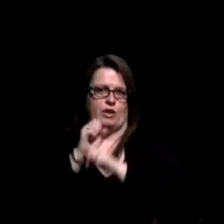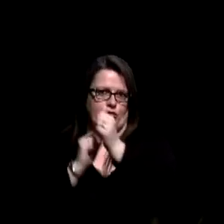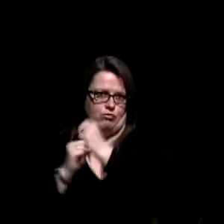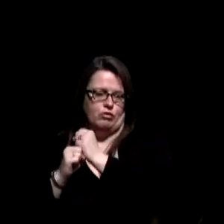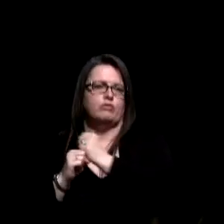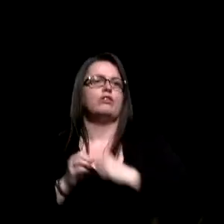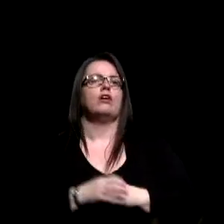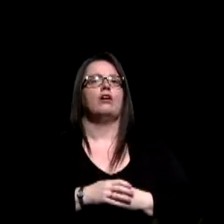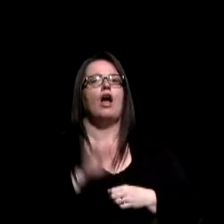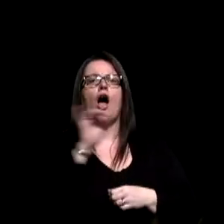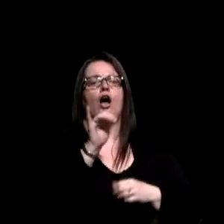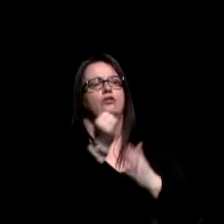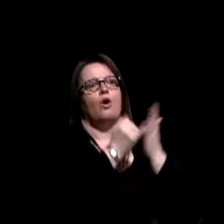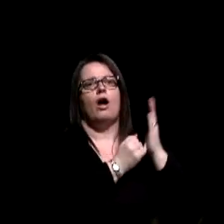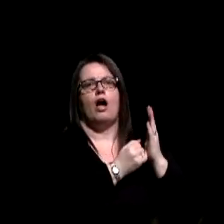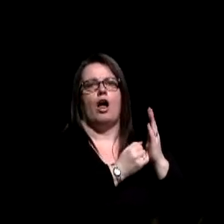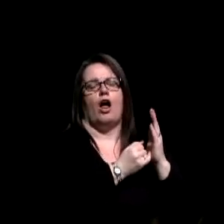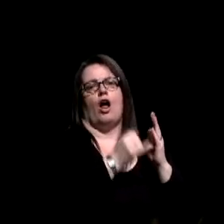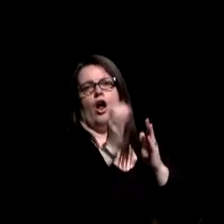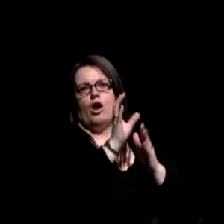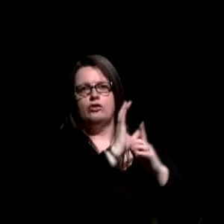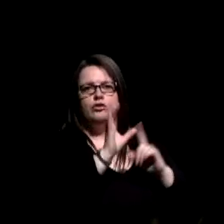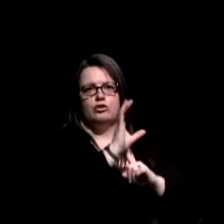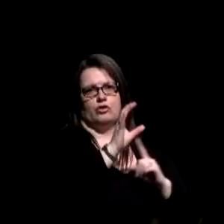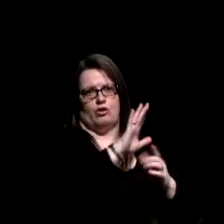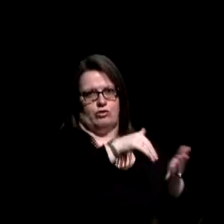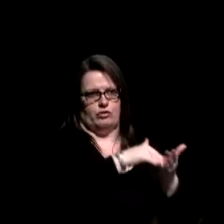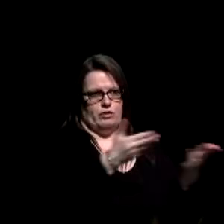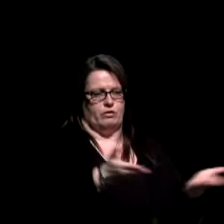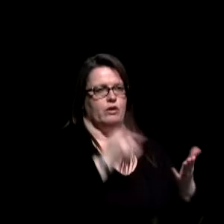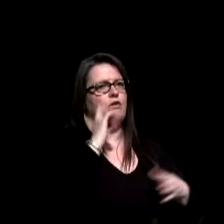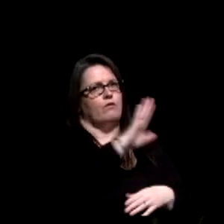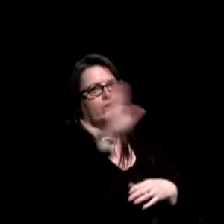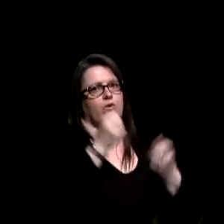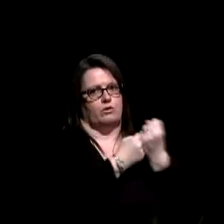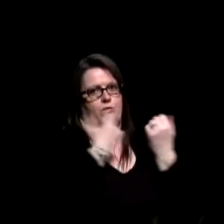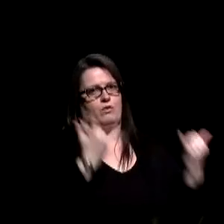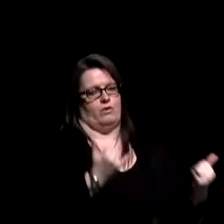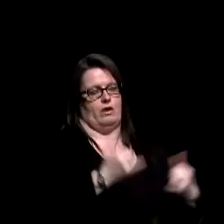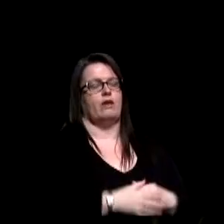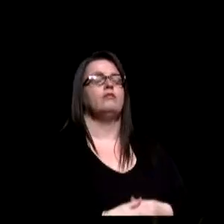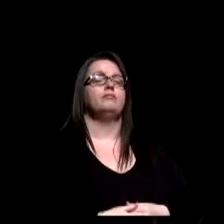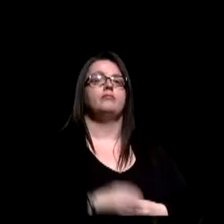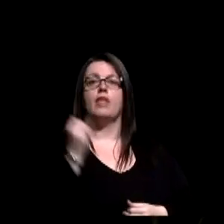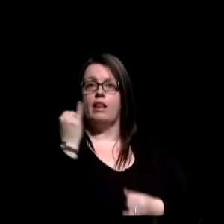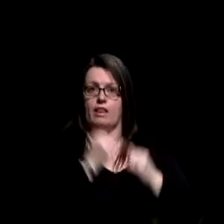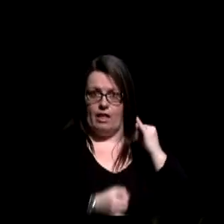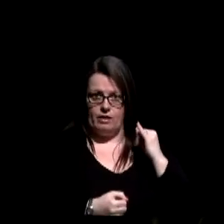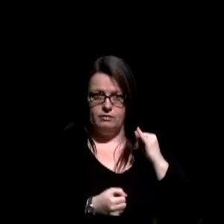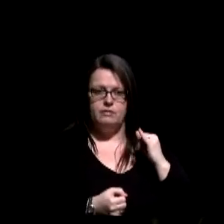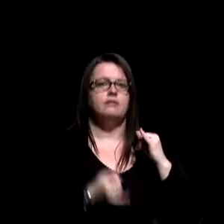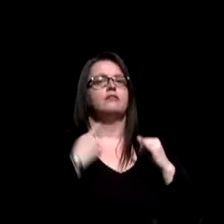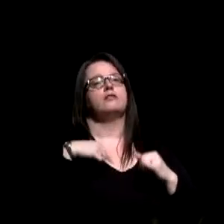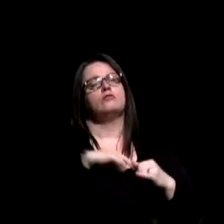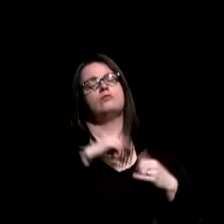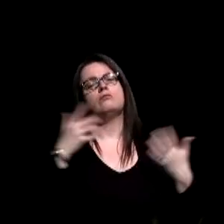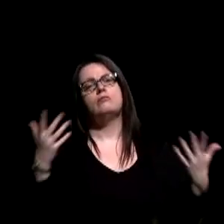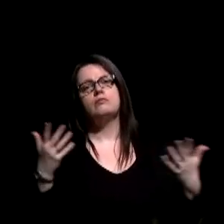and the Arts and Culture Center for their support today. And last but certainly not least, we offer our